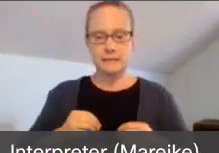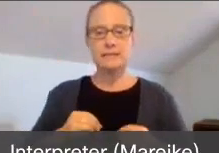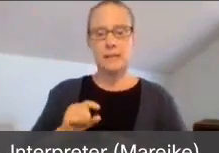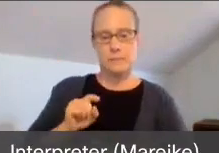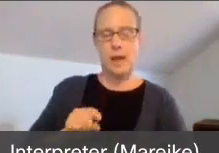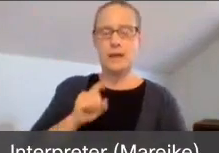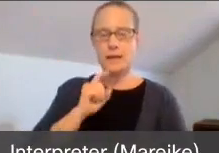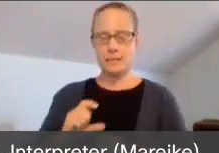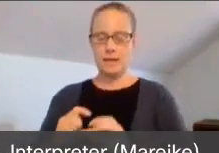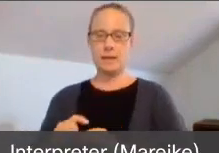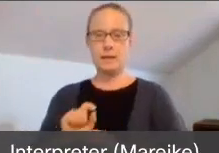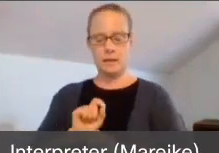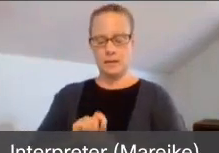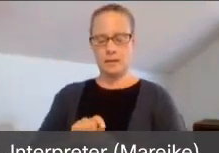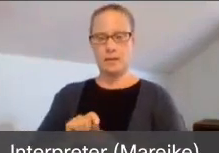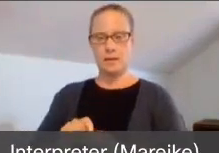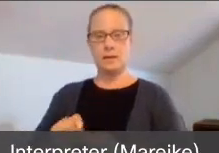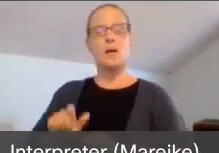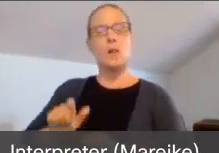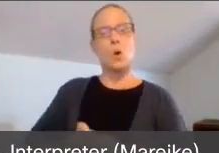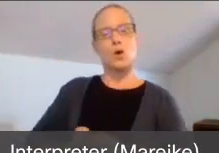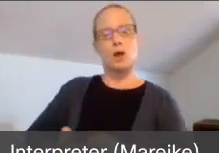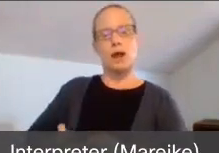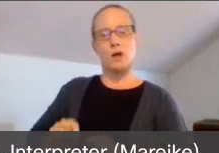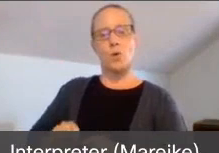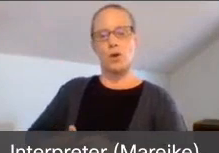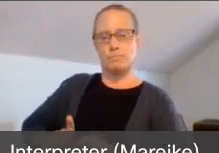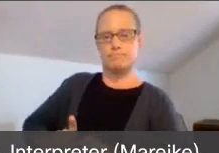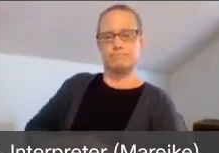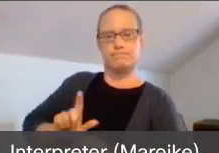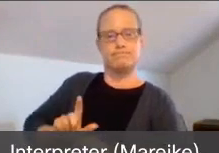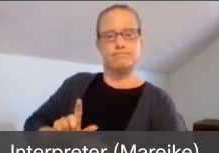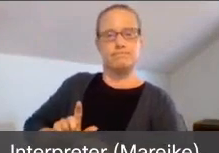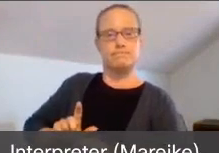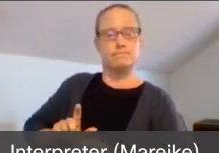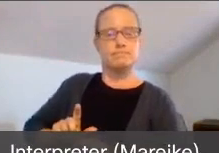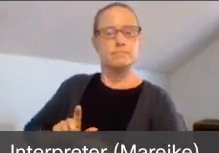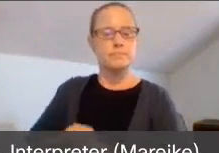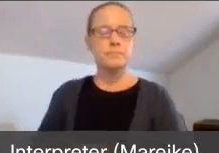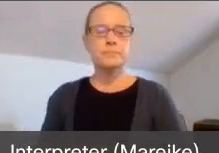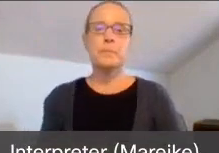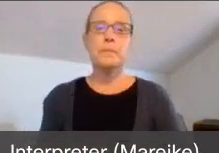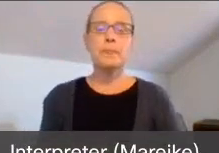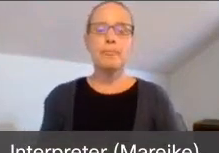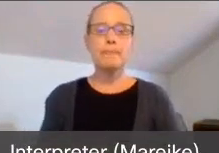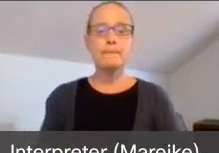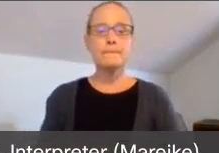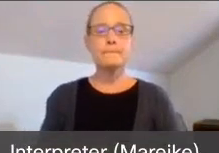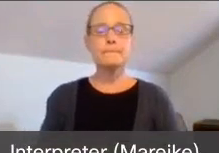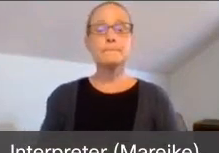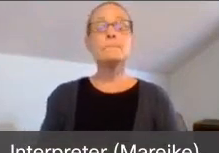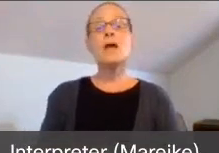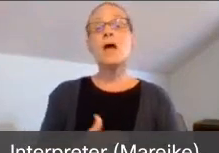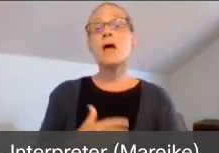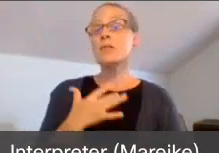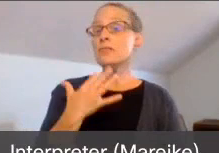pod located in the lower right-hand corner of your WebEx screen. The color contrast of the